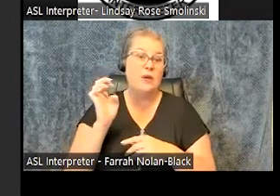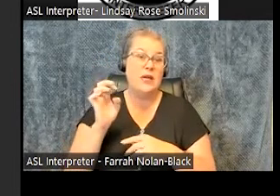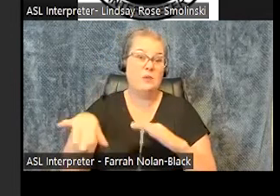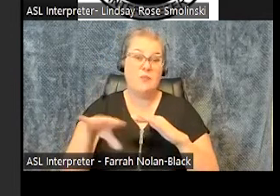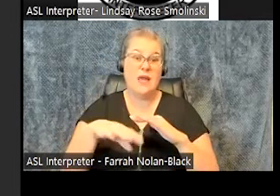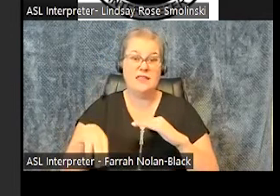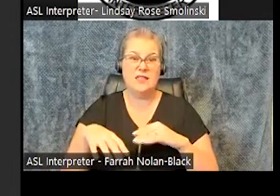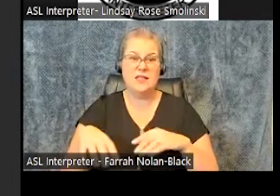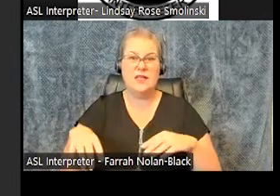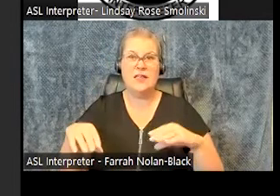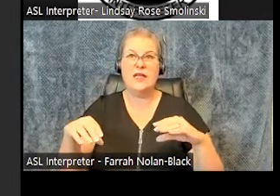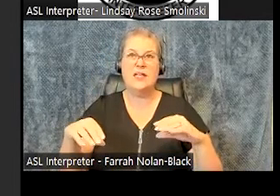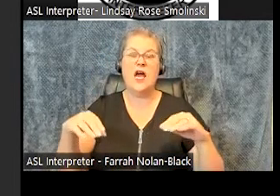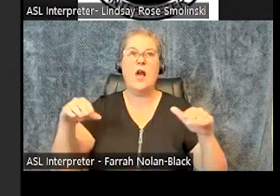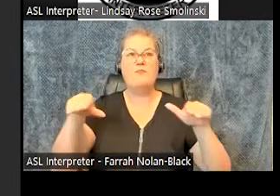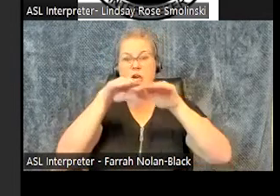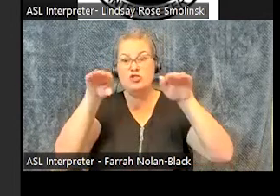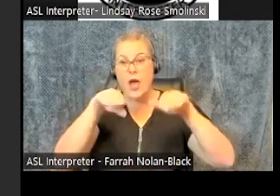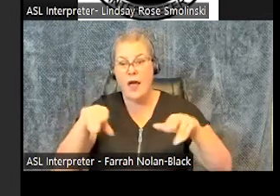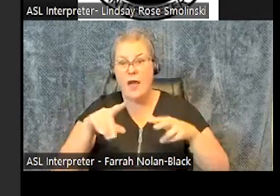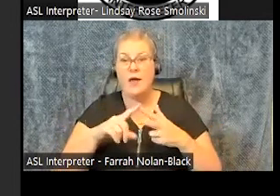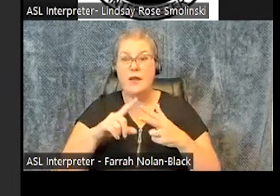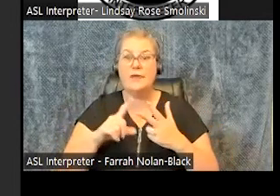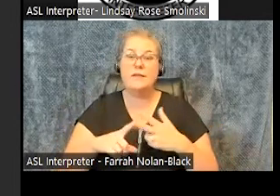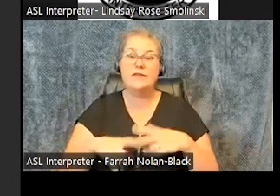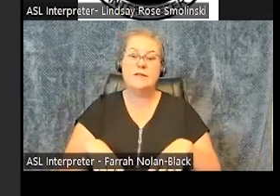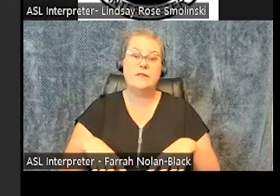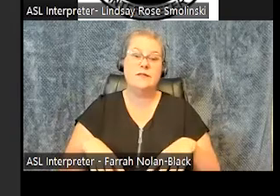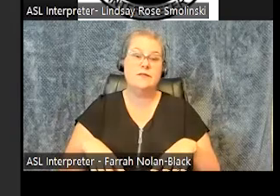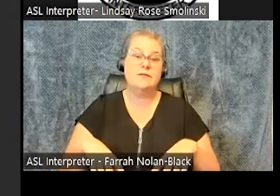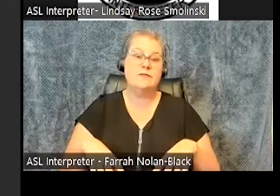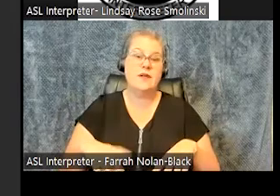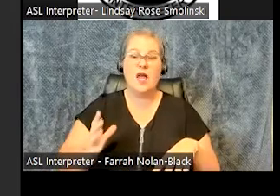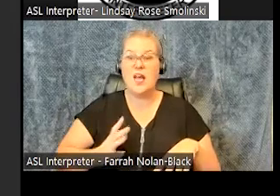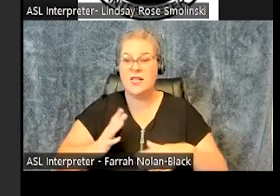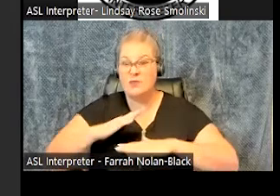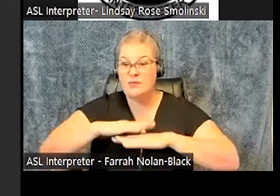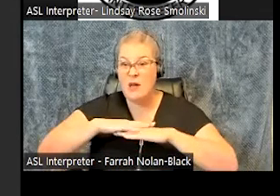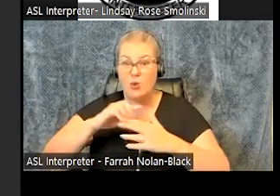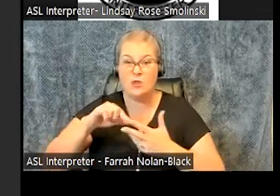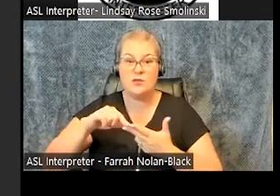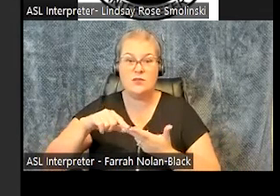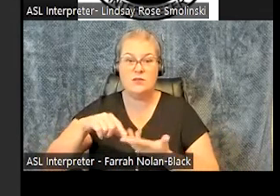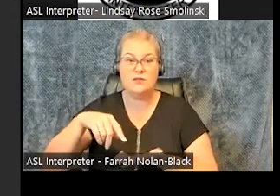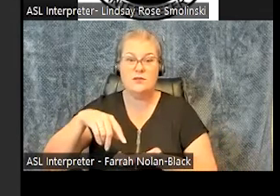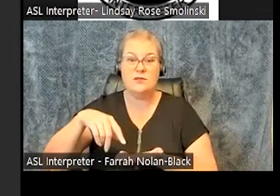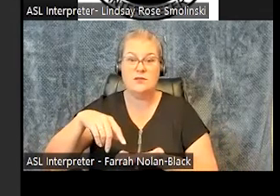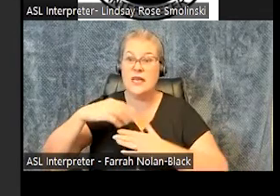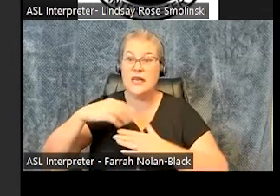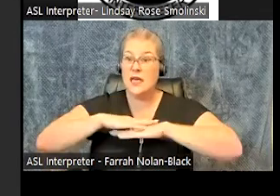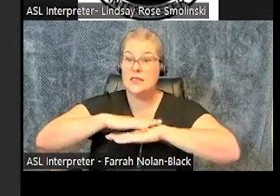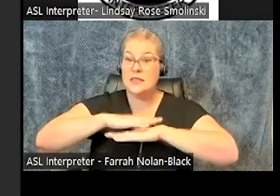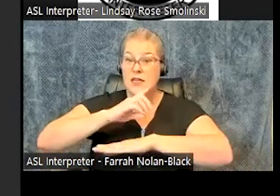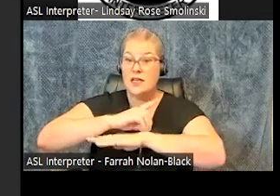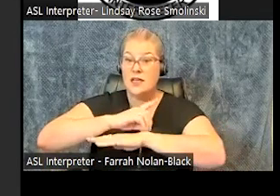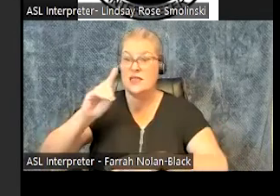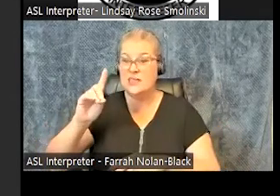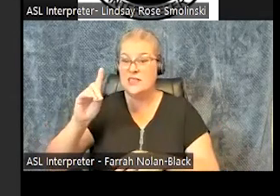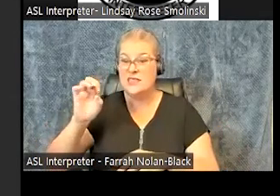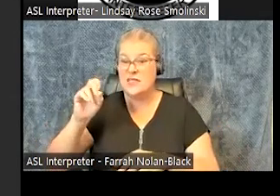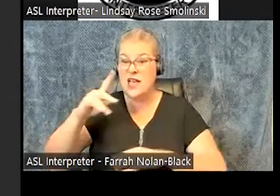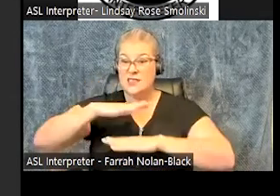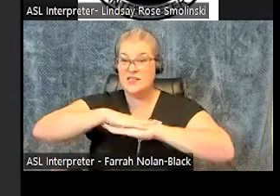and mantles, standing desks, custom tables, really being the main things, but really a place where people